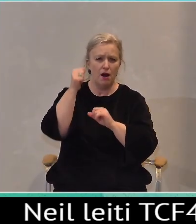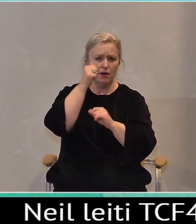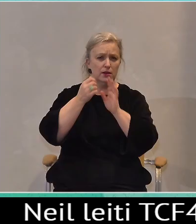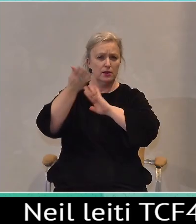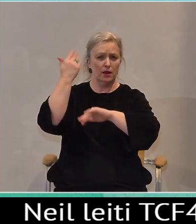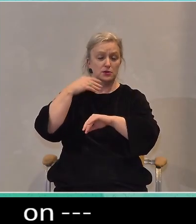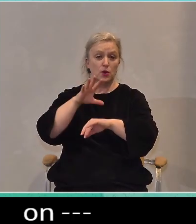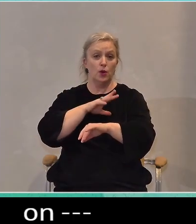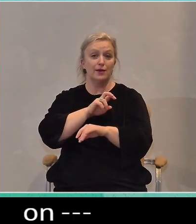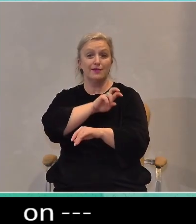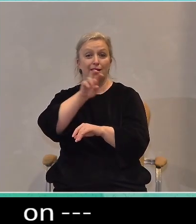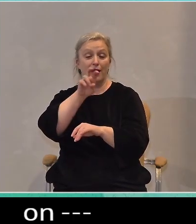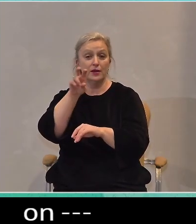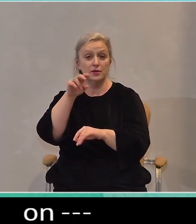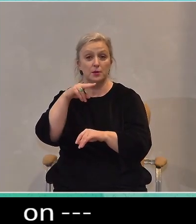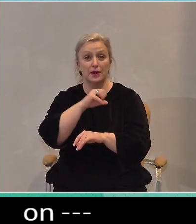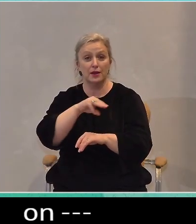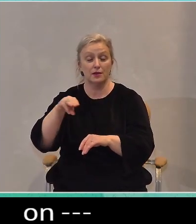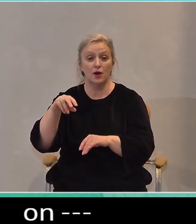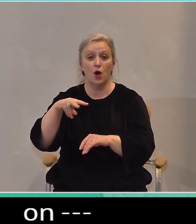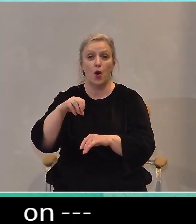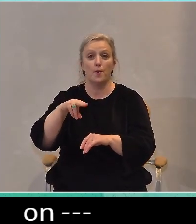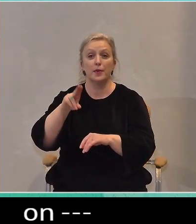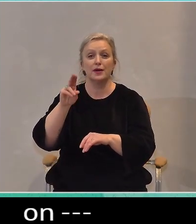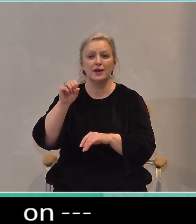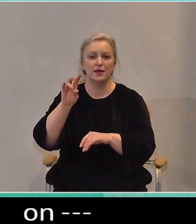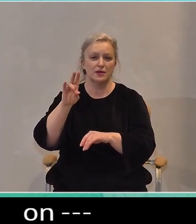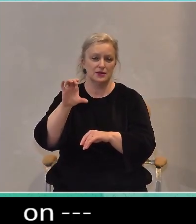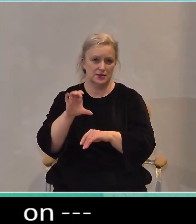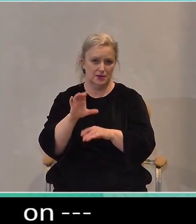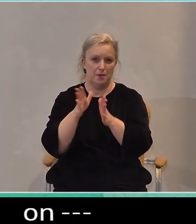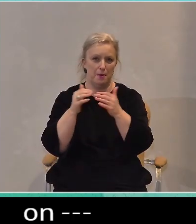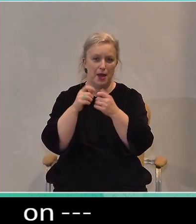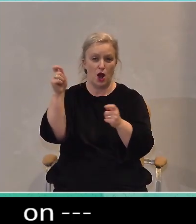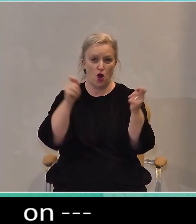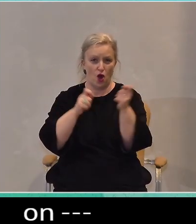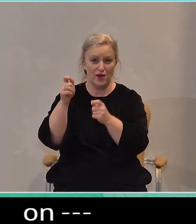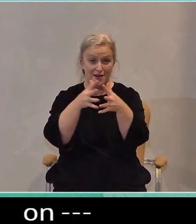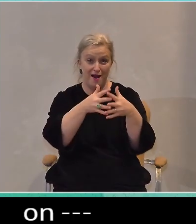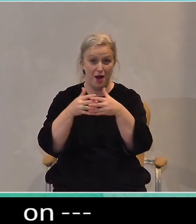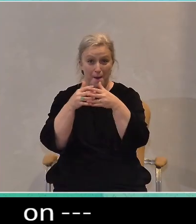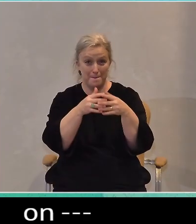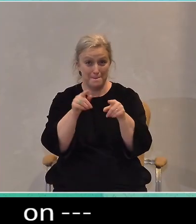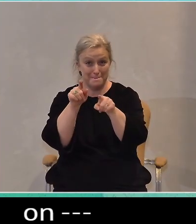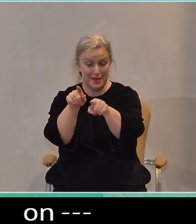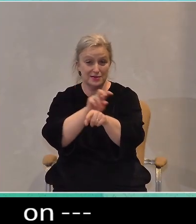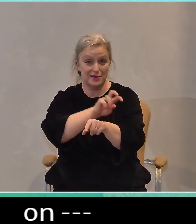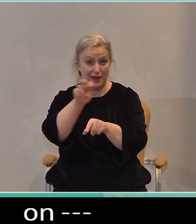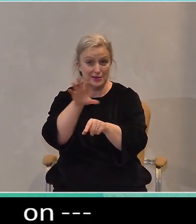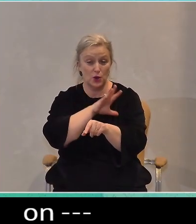What we found was that years ago, when I went to a Pitt